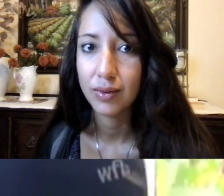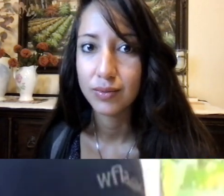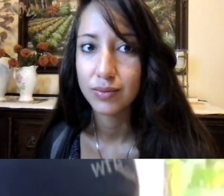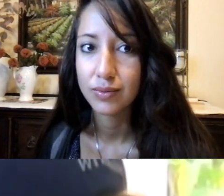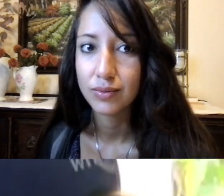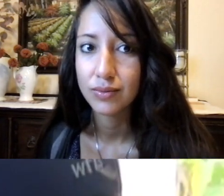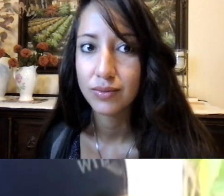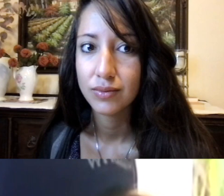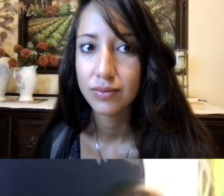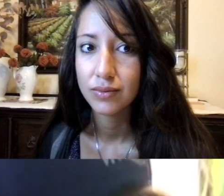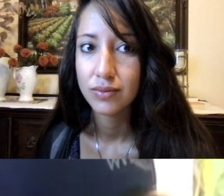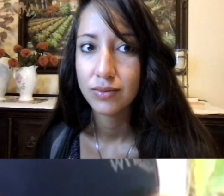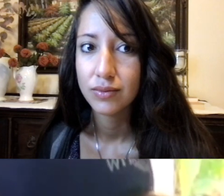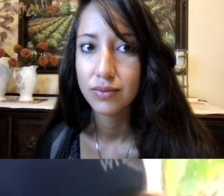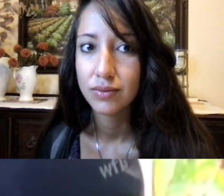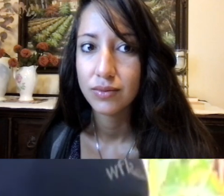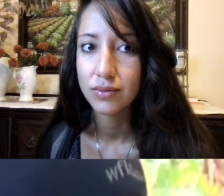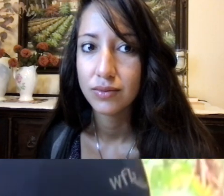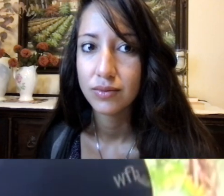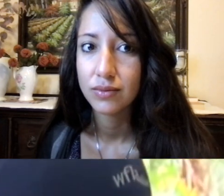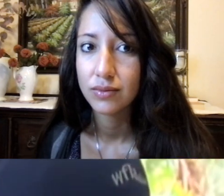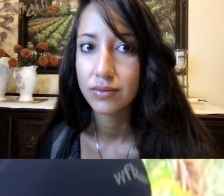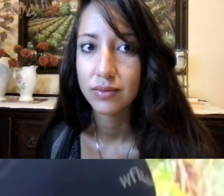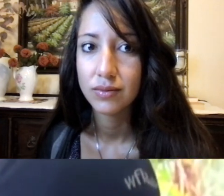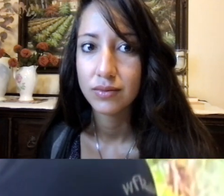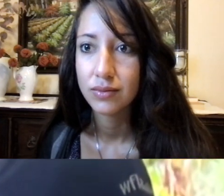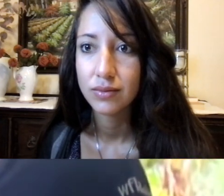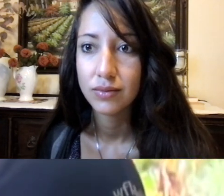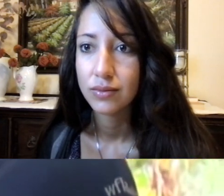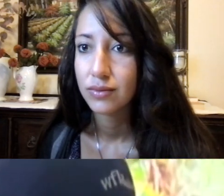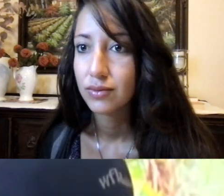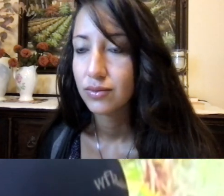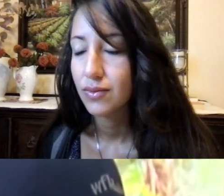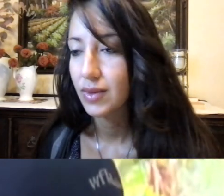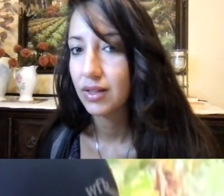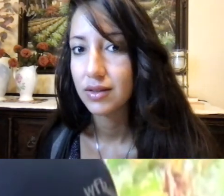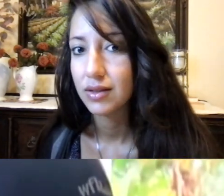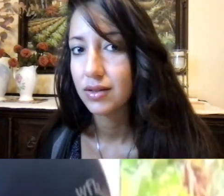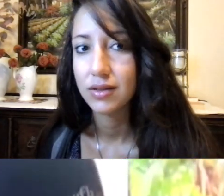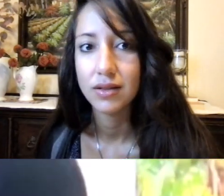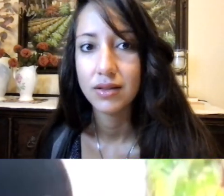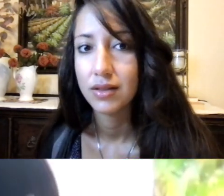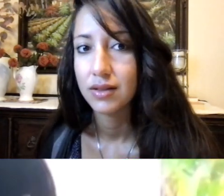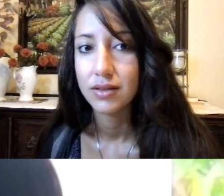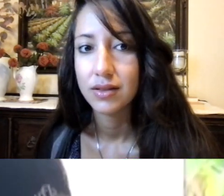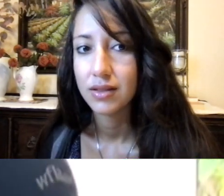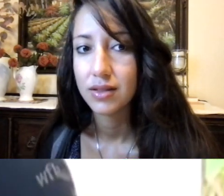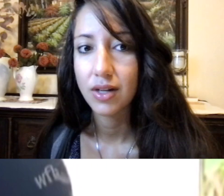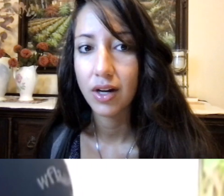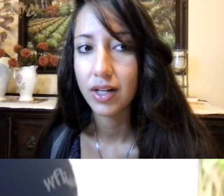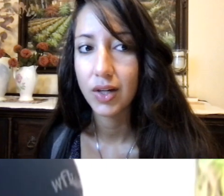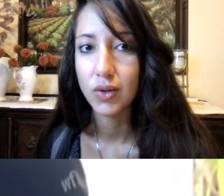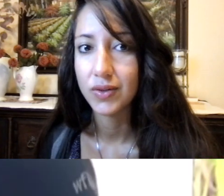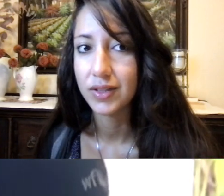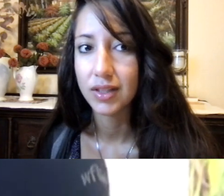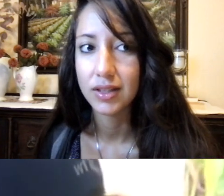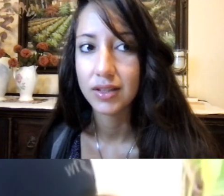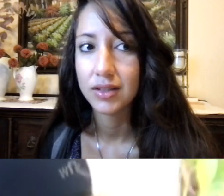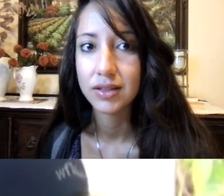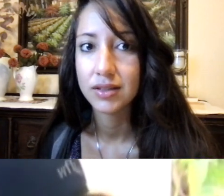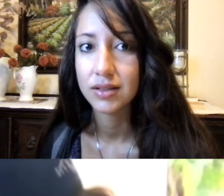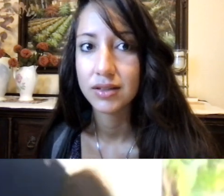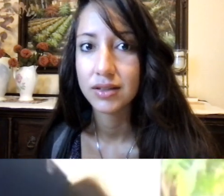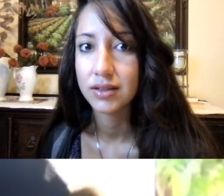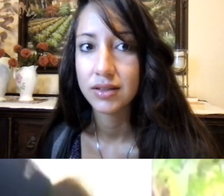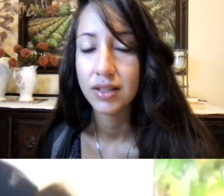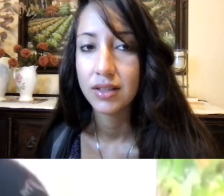Wow. So pretty much starting back over from where we're at back in April, May. So it's unfortunate. And I know you were concerned starting about over.